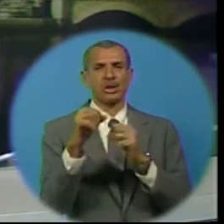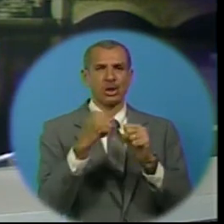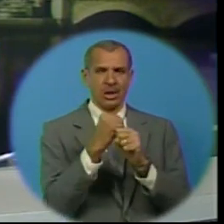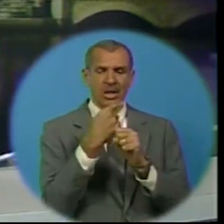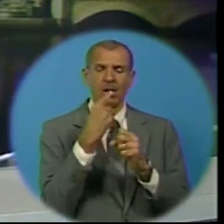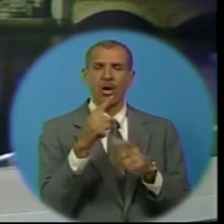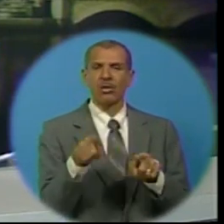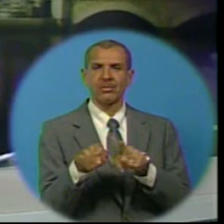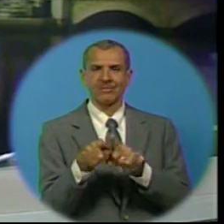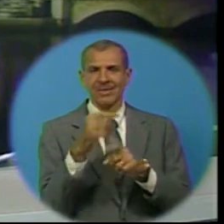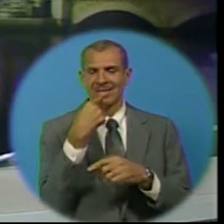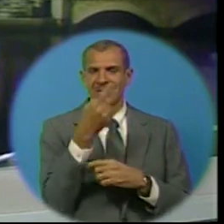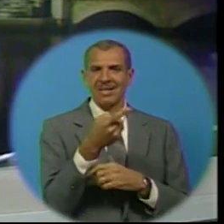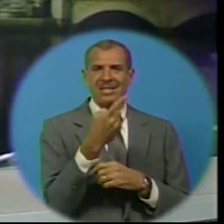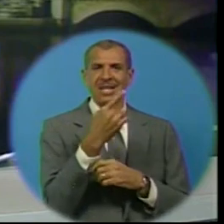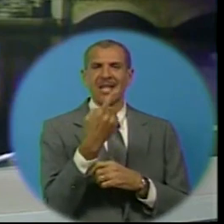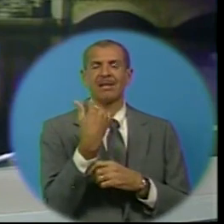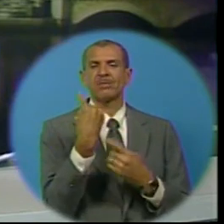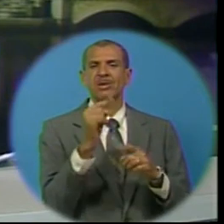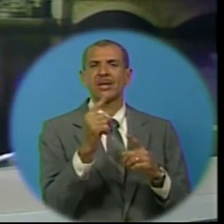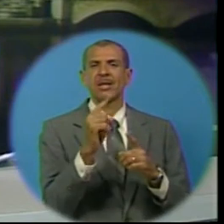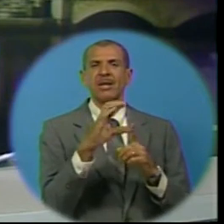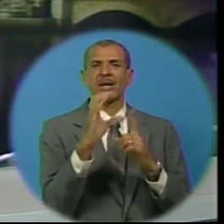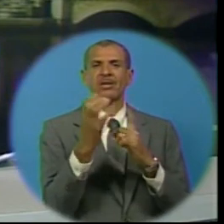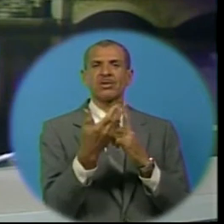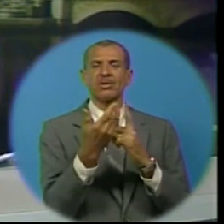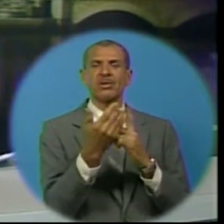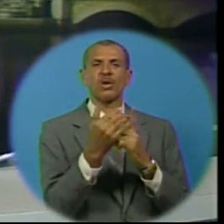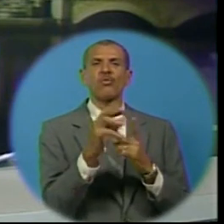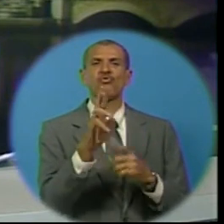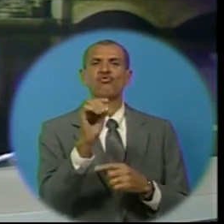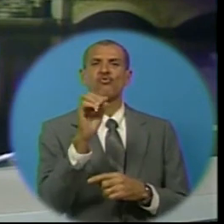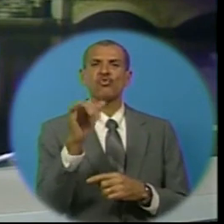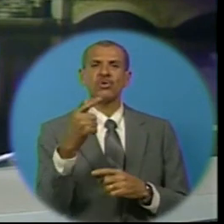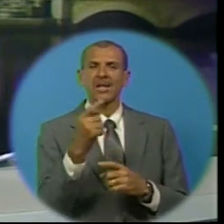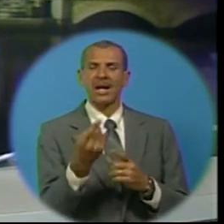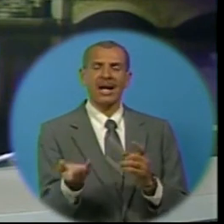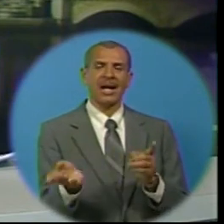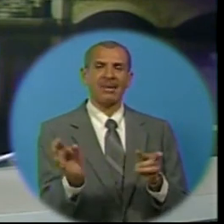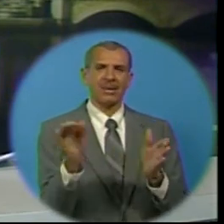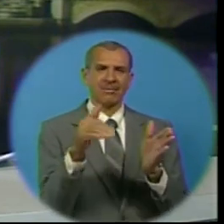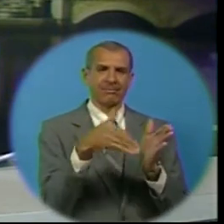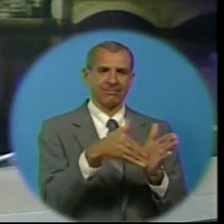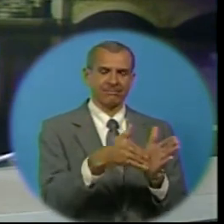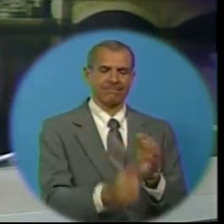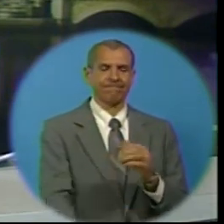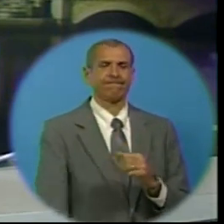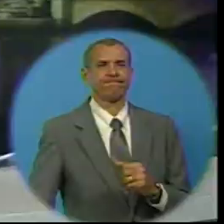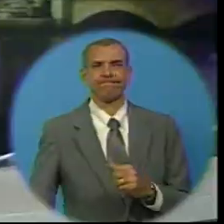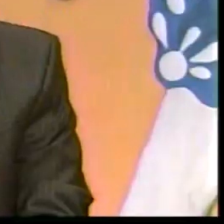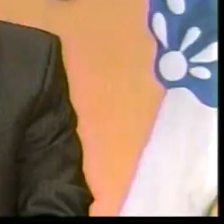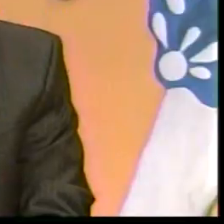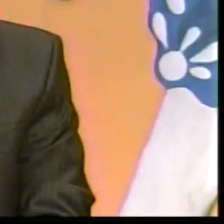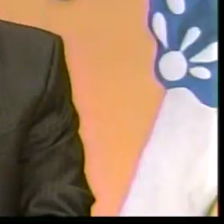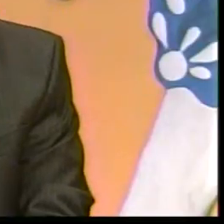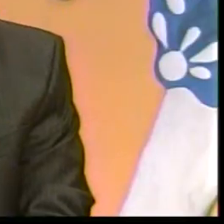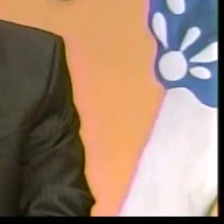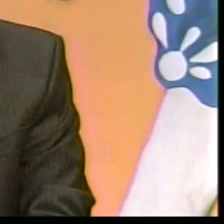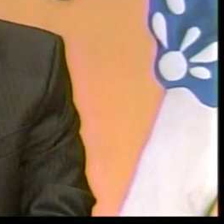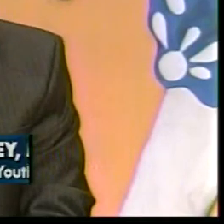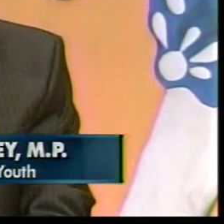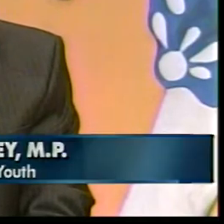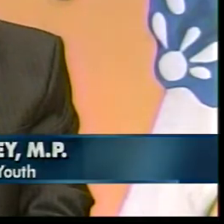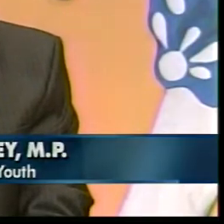He adds that efforts will be made to return the event to its cultural roots as well. We have not surrendered